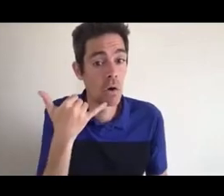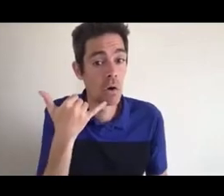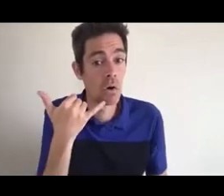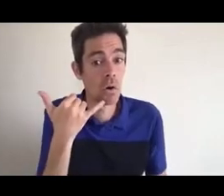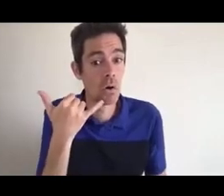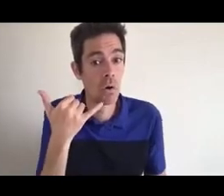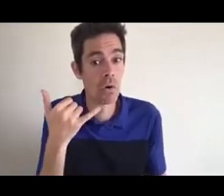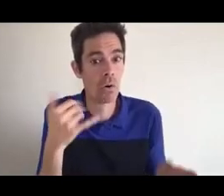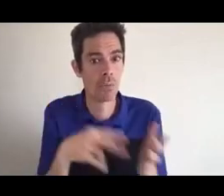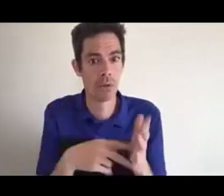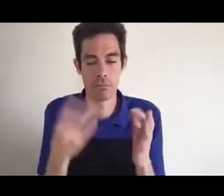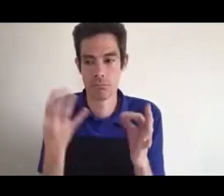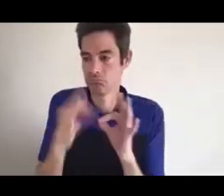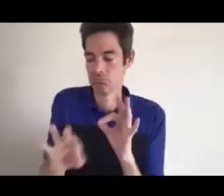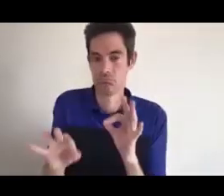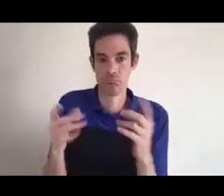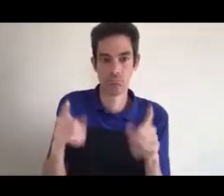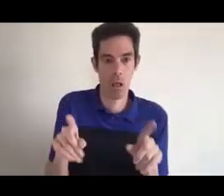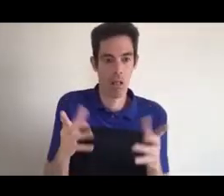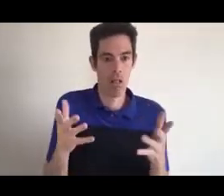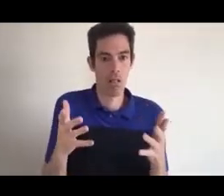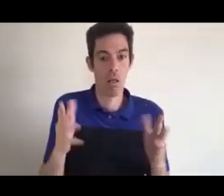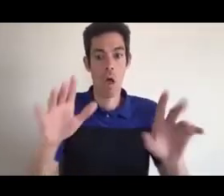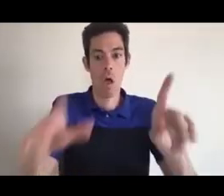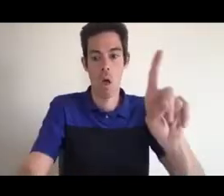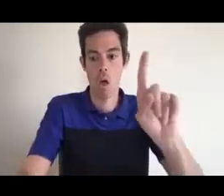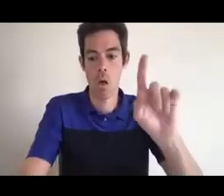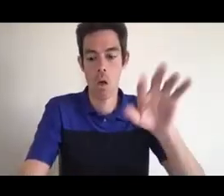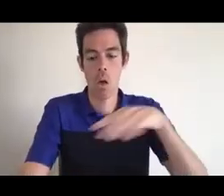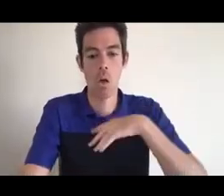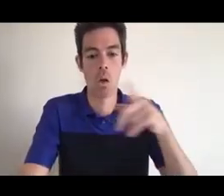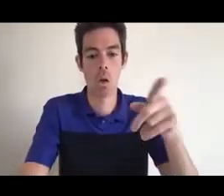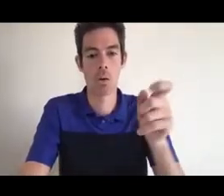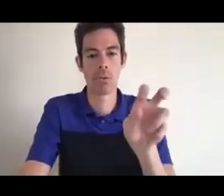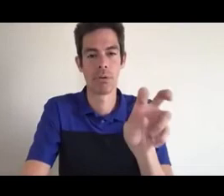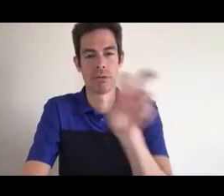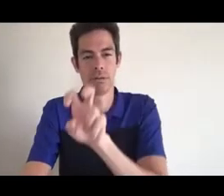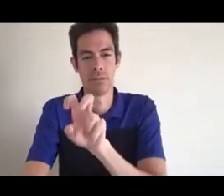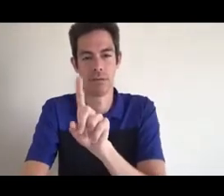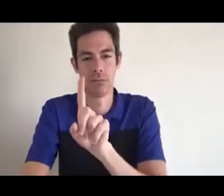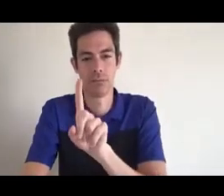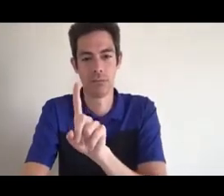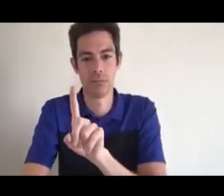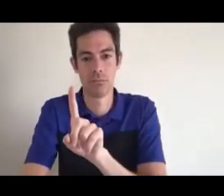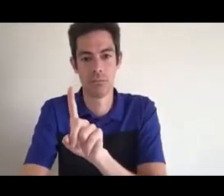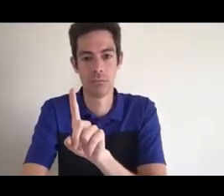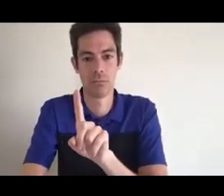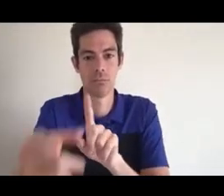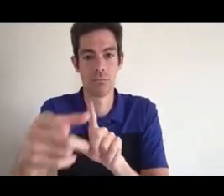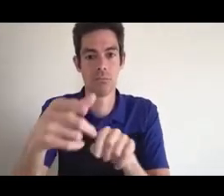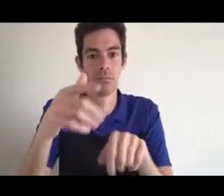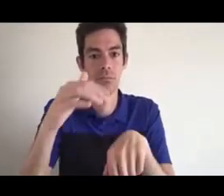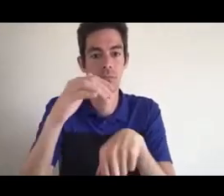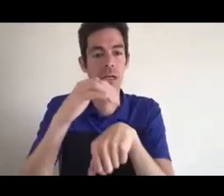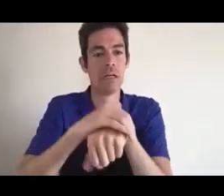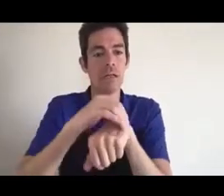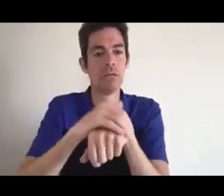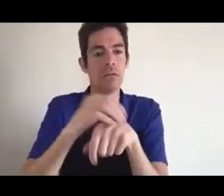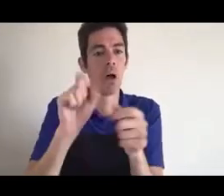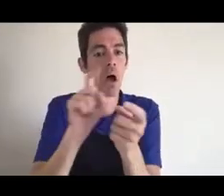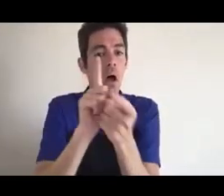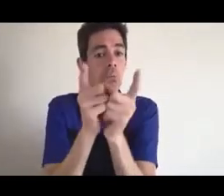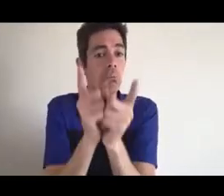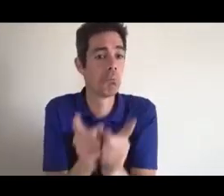So happen, I found your phone, which means like I just happened to, it was just a simple thing. Oh, let me move to this really